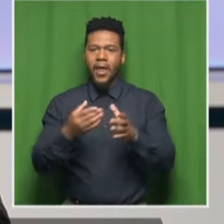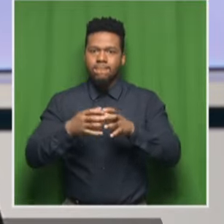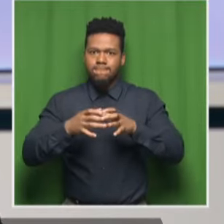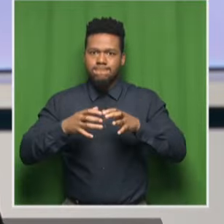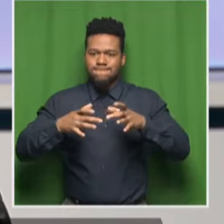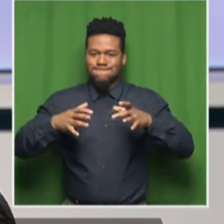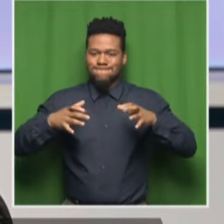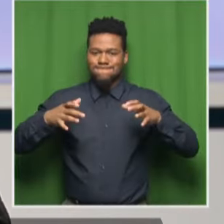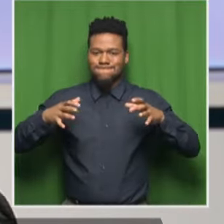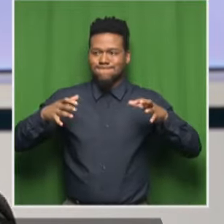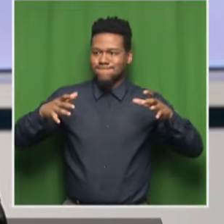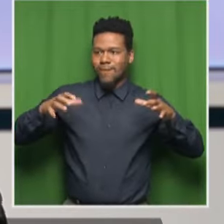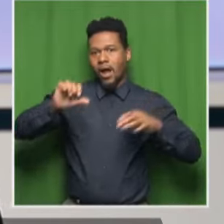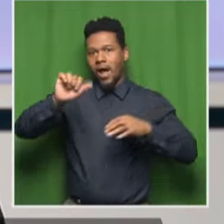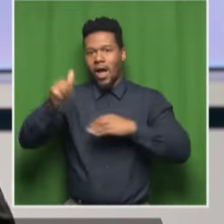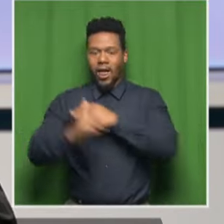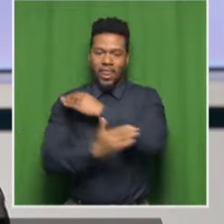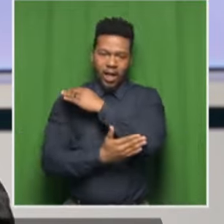to countries and